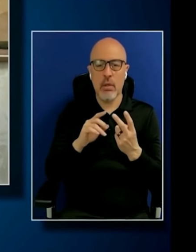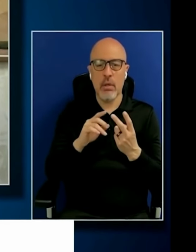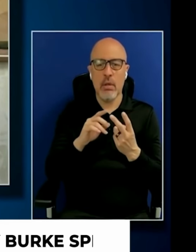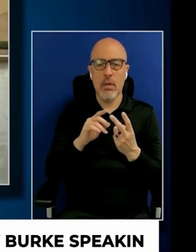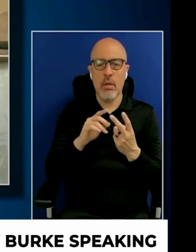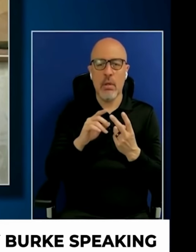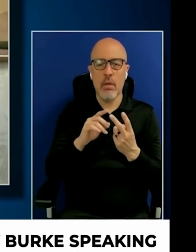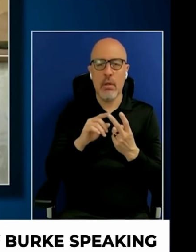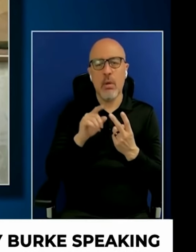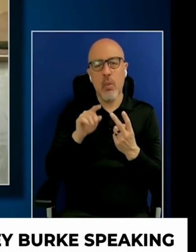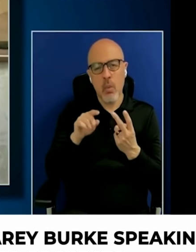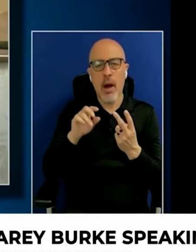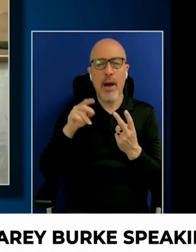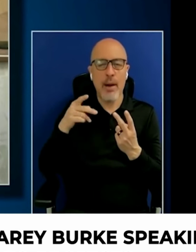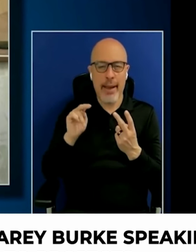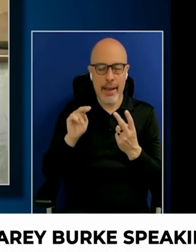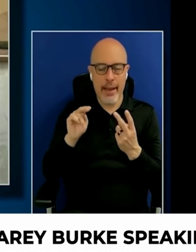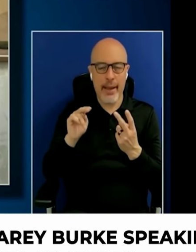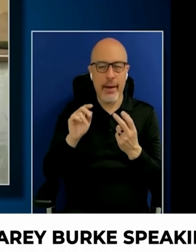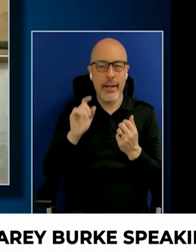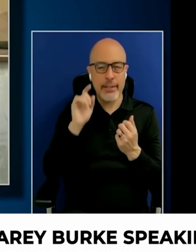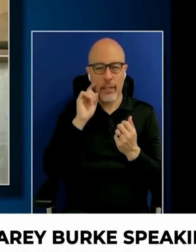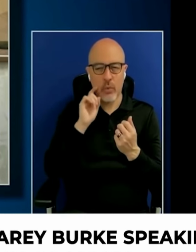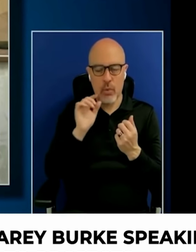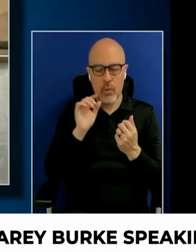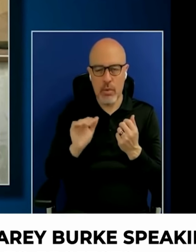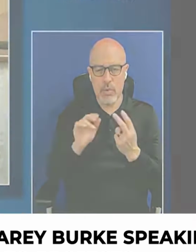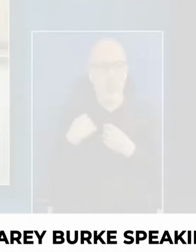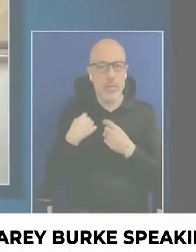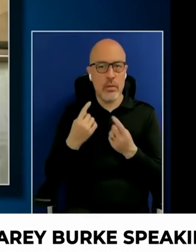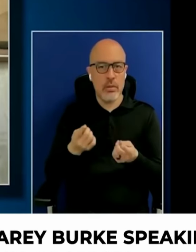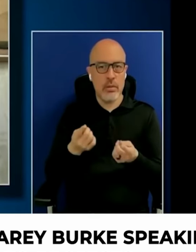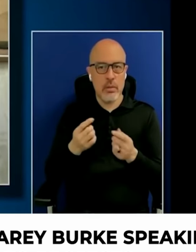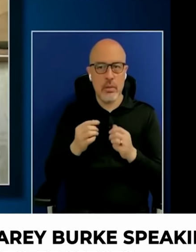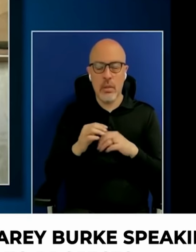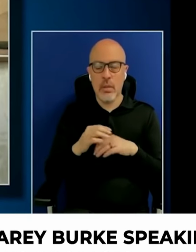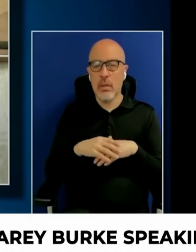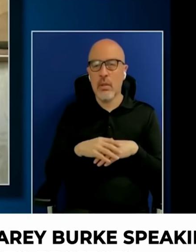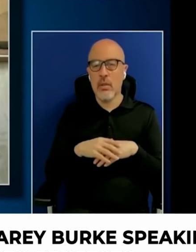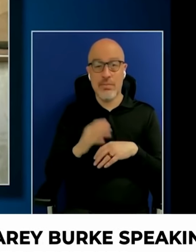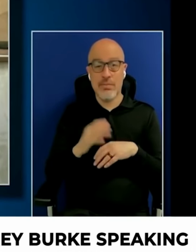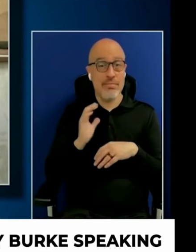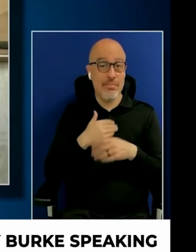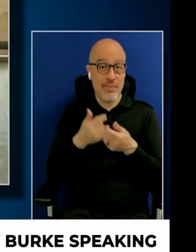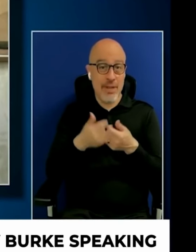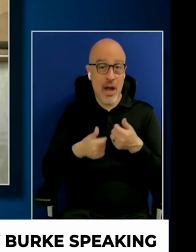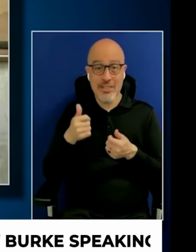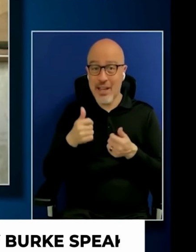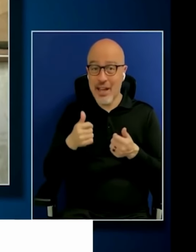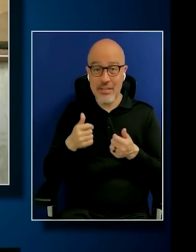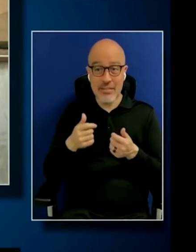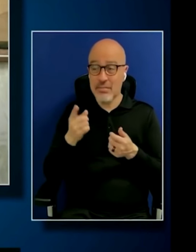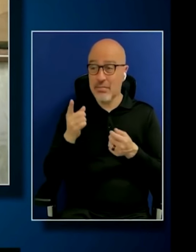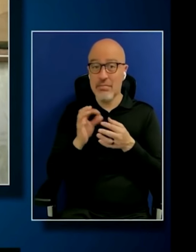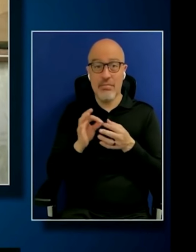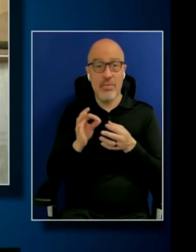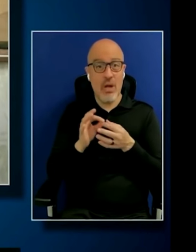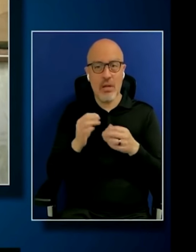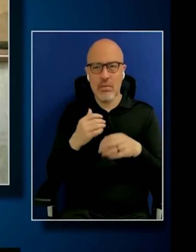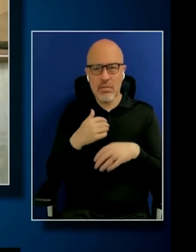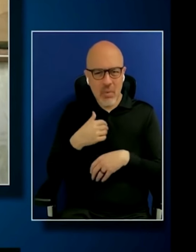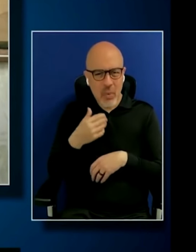and one pansexual child. So she's the mother and, of and also as a leader. One of our execs stood up and said, you know, we only have a handful